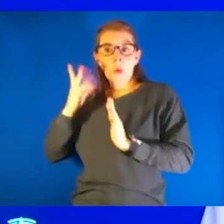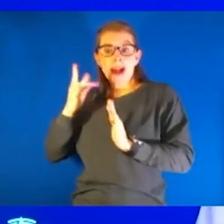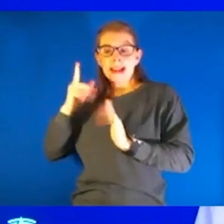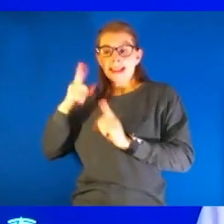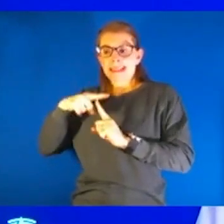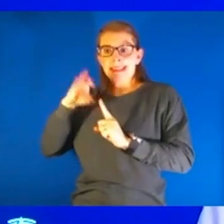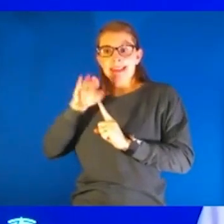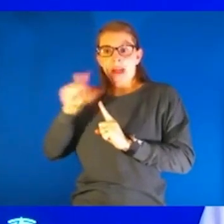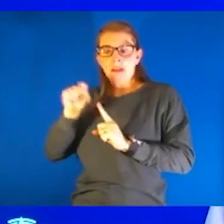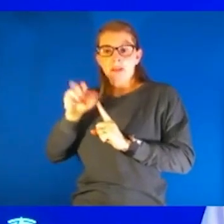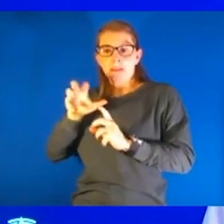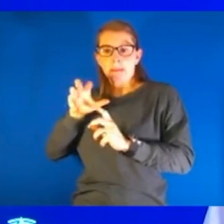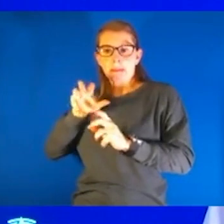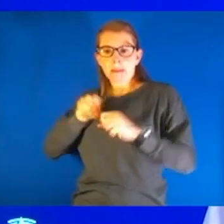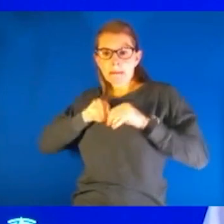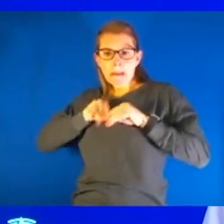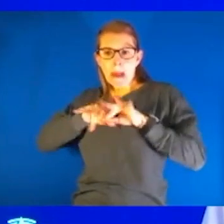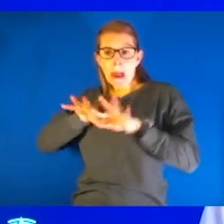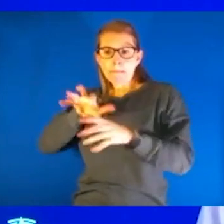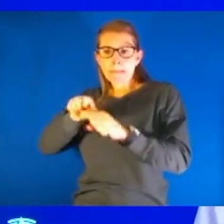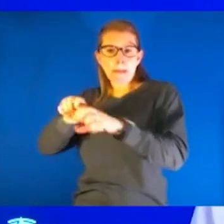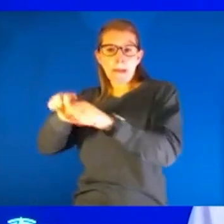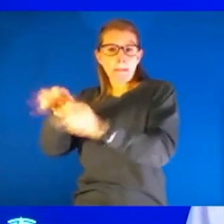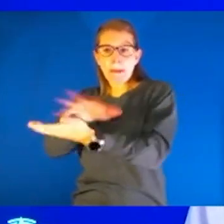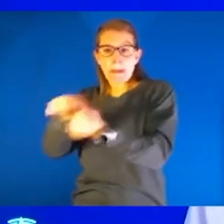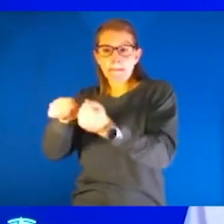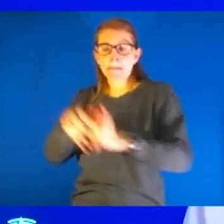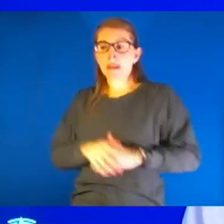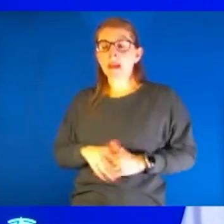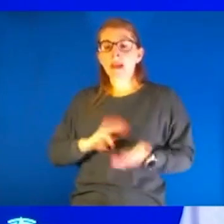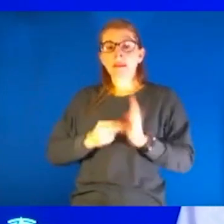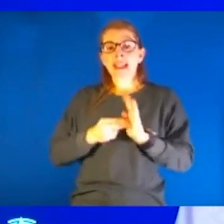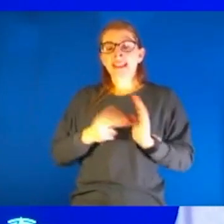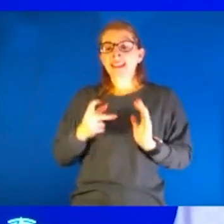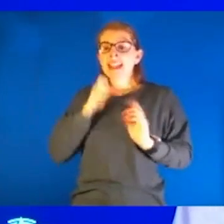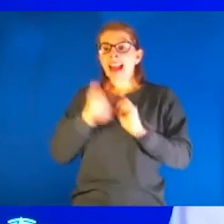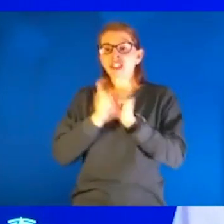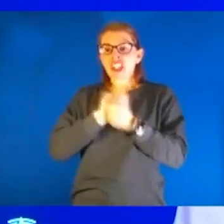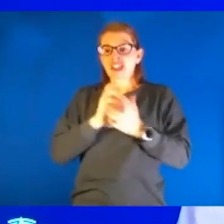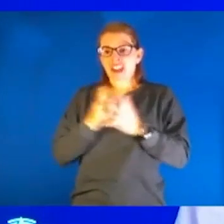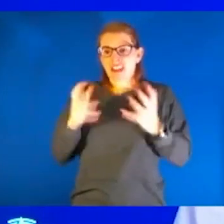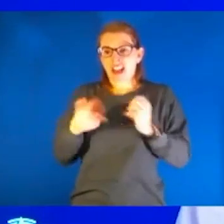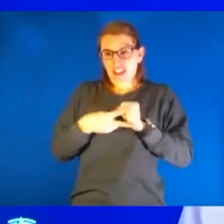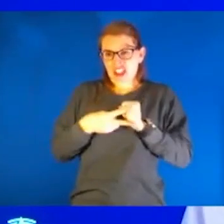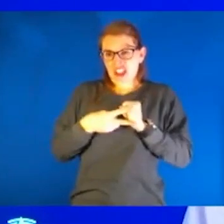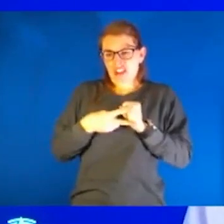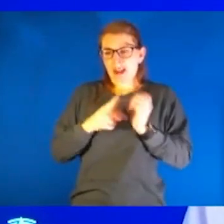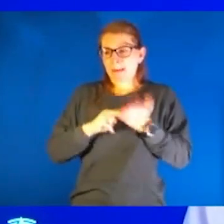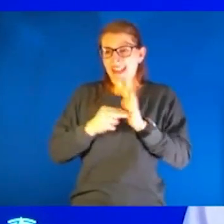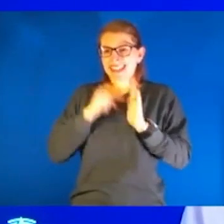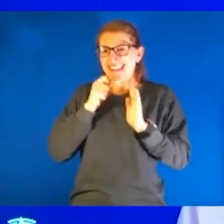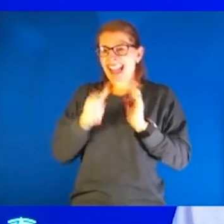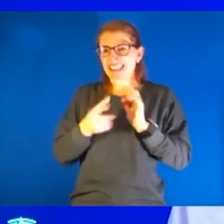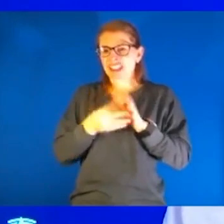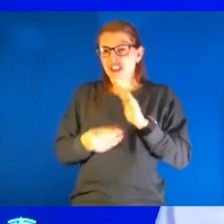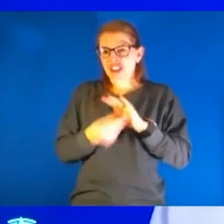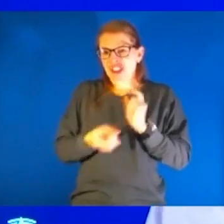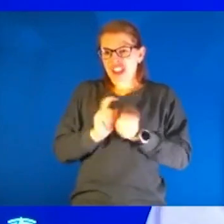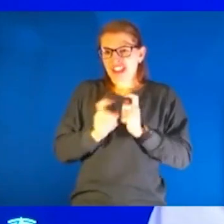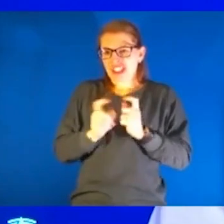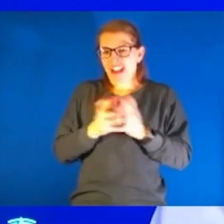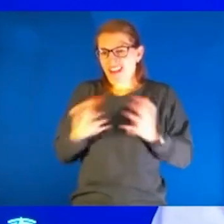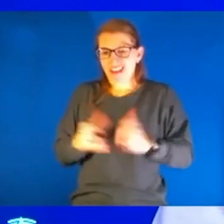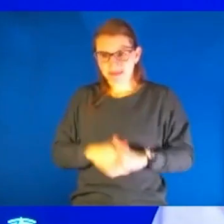So conserved basically just means that it really isn't changing much. It isn't mutating much. The other things we are